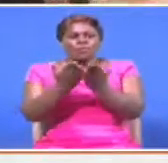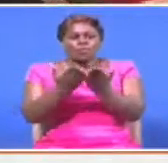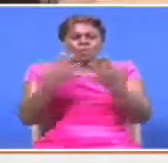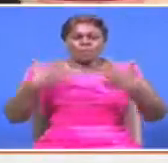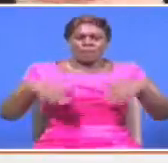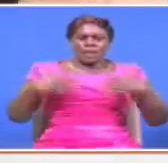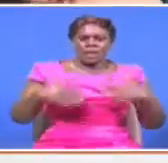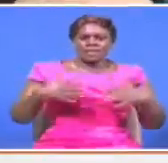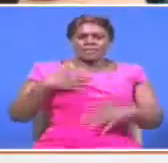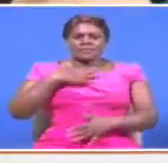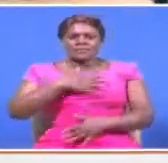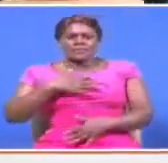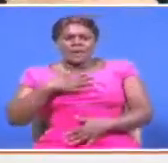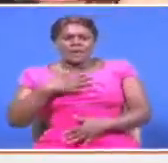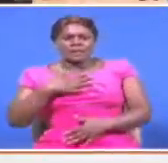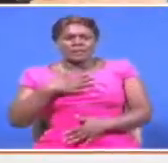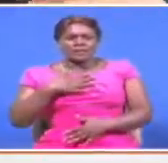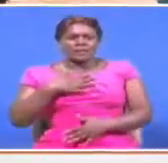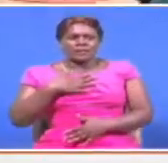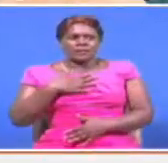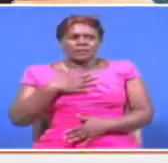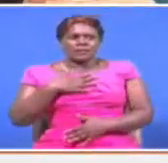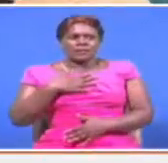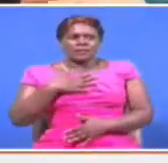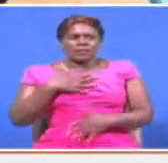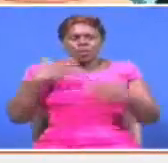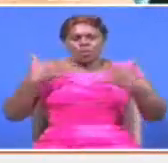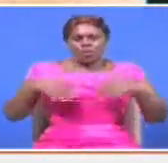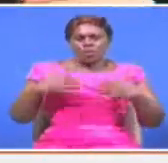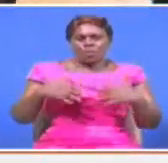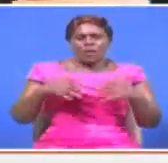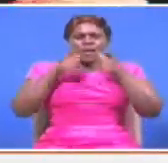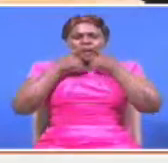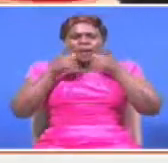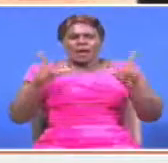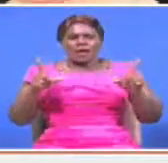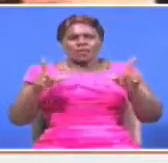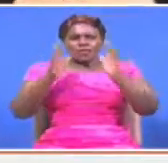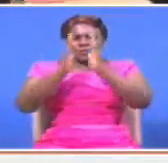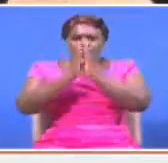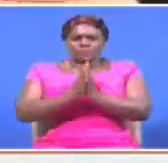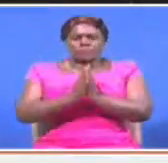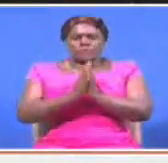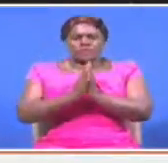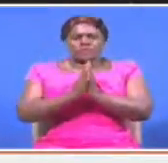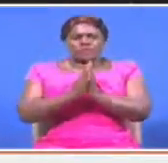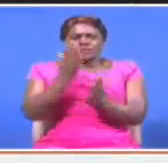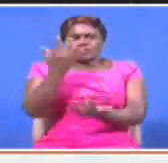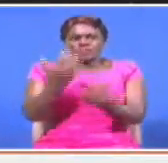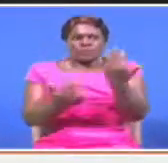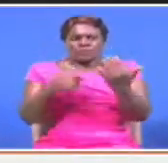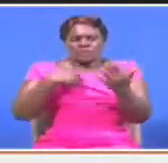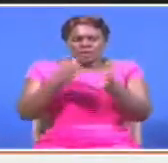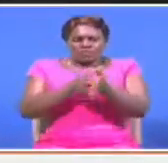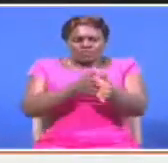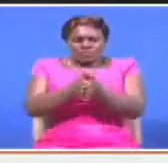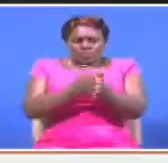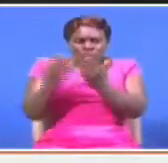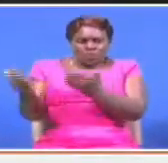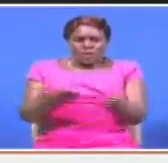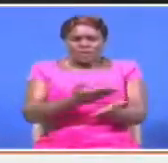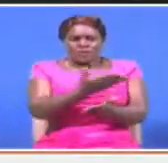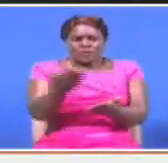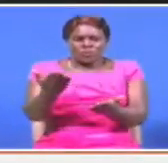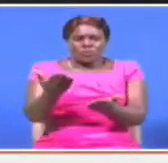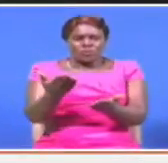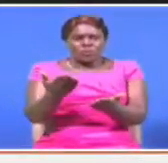michezo, sayansi, mambo ya uraibu yani hobbies, lugha, imani, sanaa za upishi. We are really excited to welcome you on